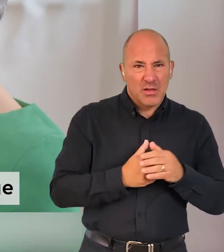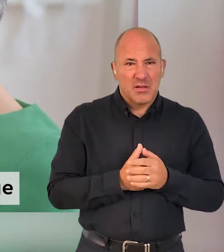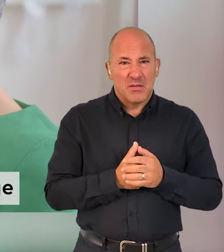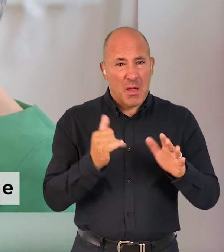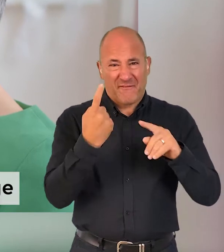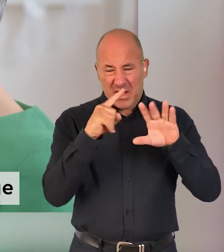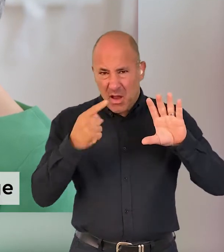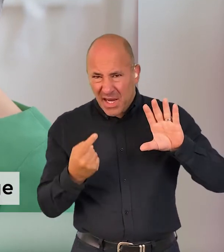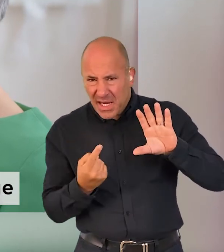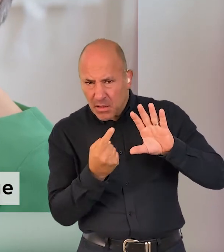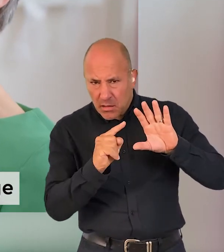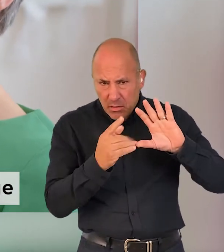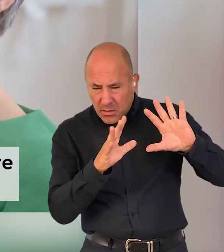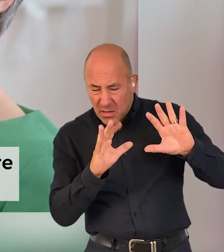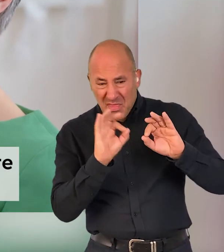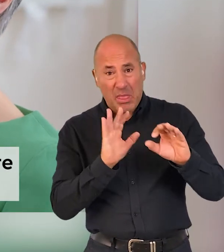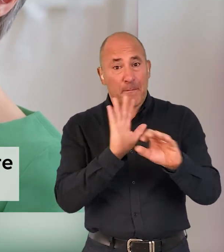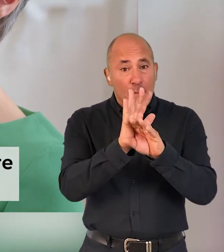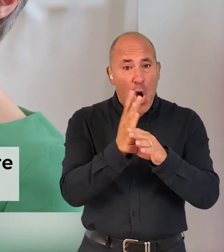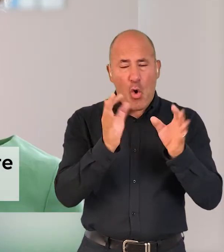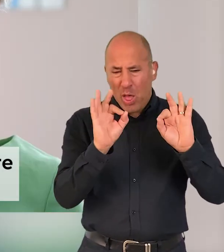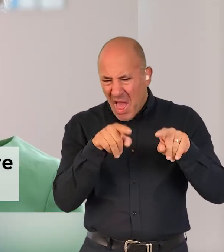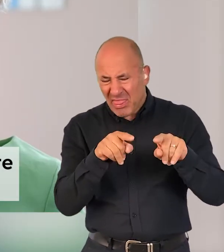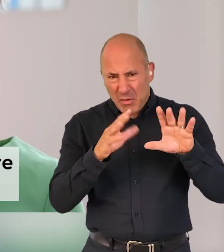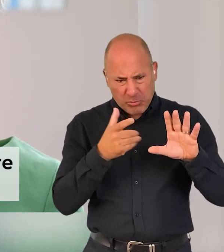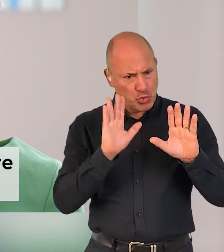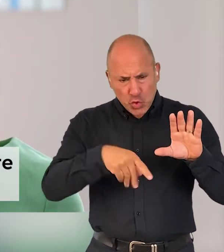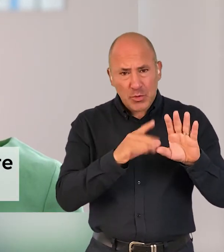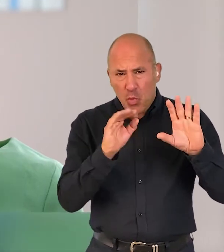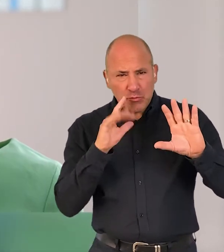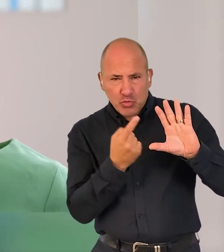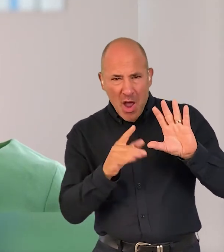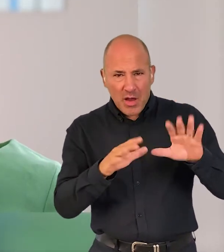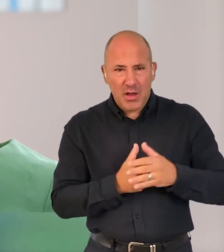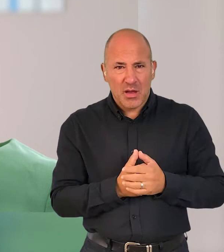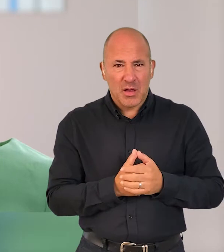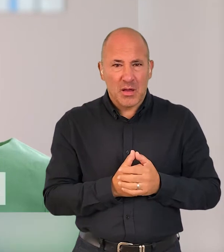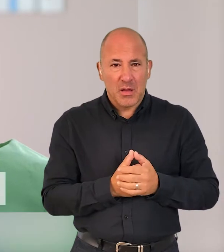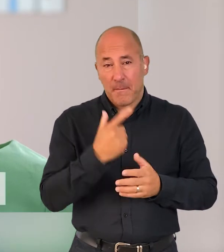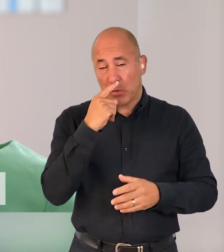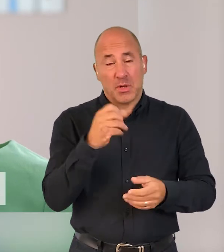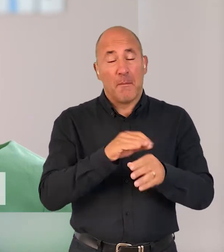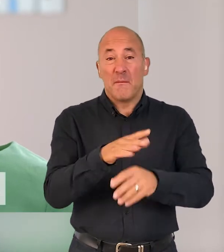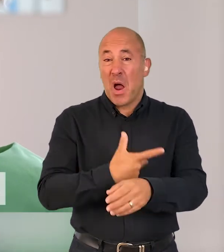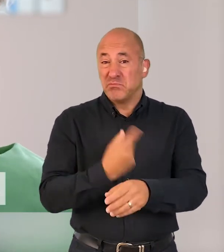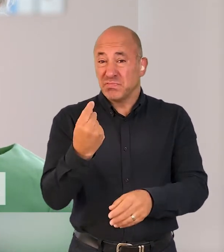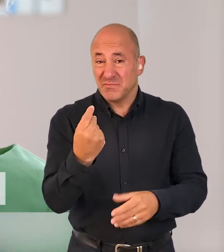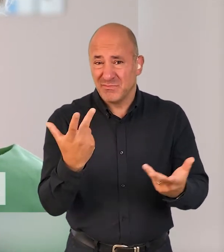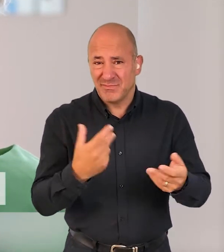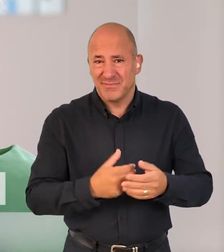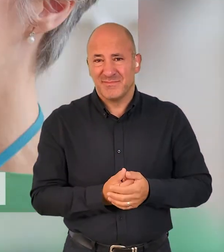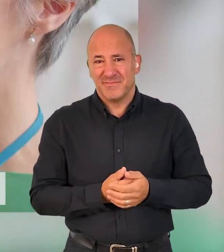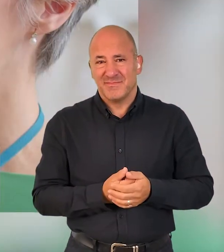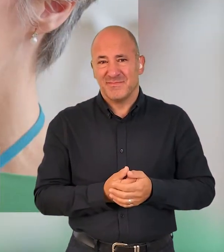passage, so pass a finger into your back passage to make sure that there's nothing there that should not be there. You may also have some blood